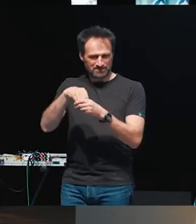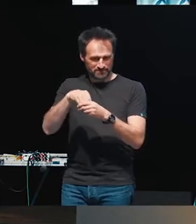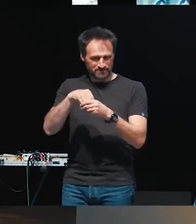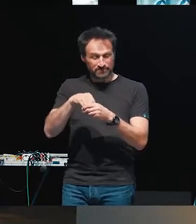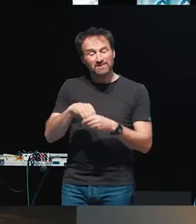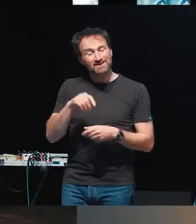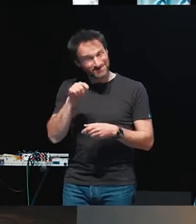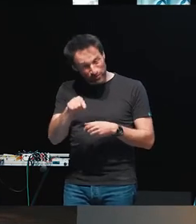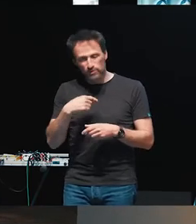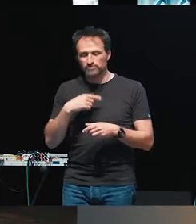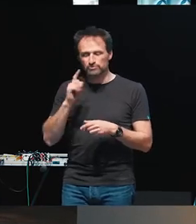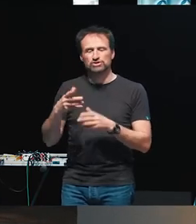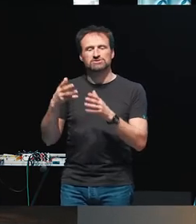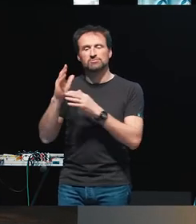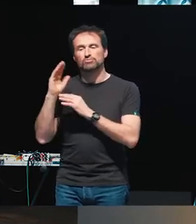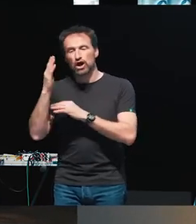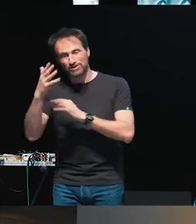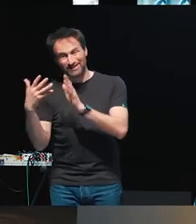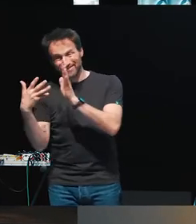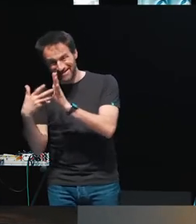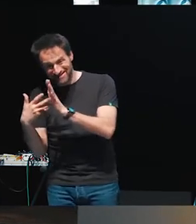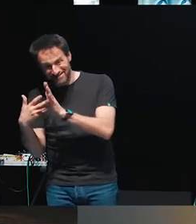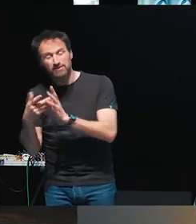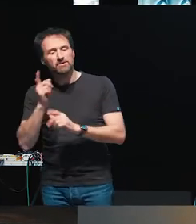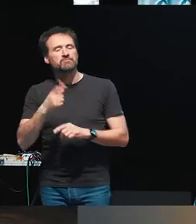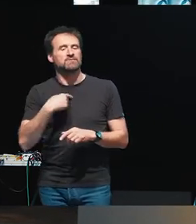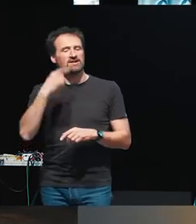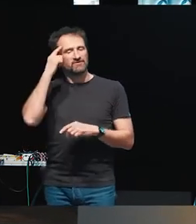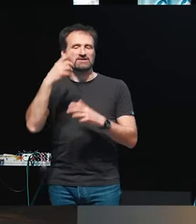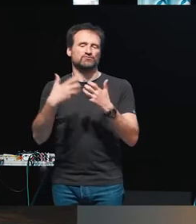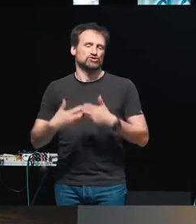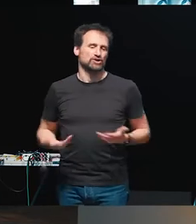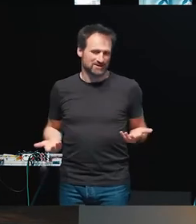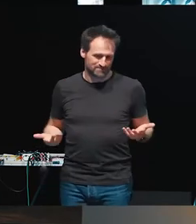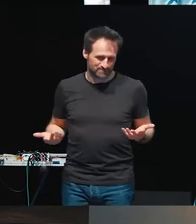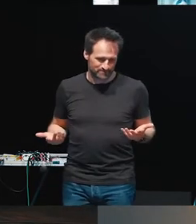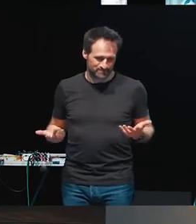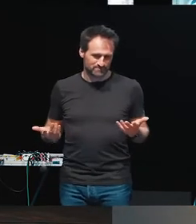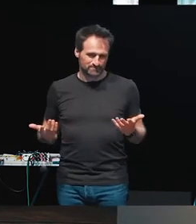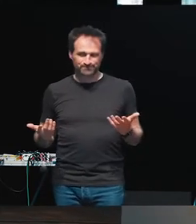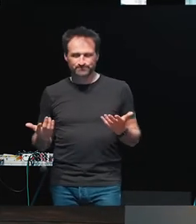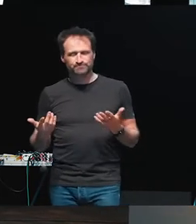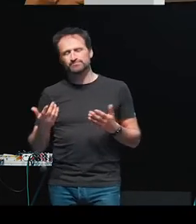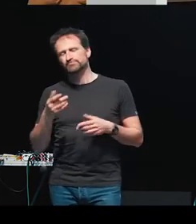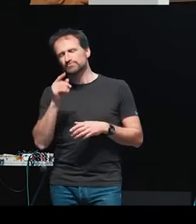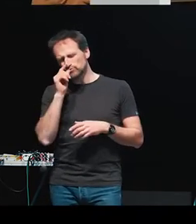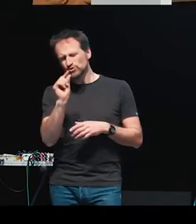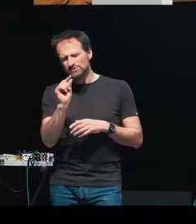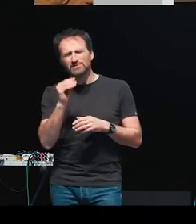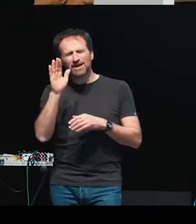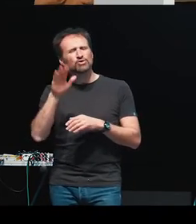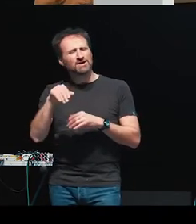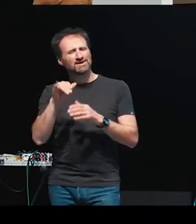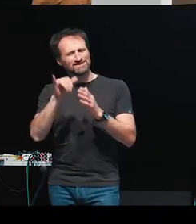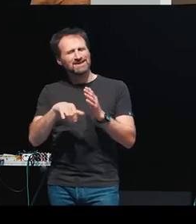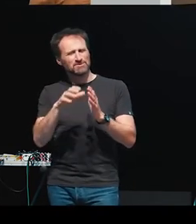it out in the browser to get sure it works. So Just to talk a bit more about TypeScript, I think